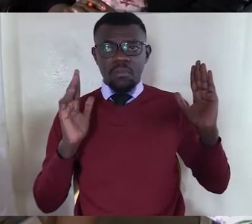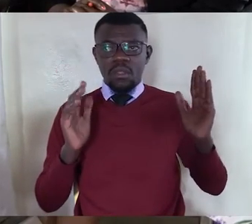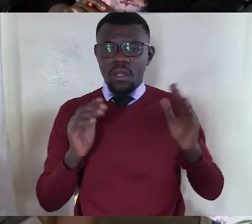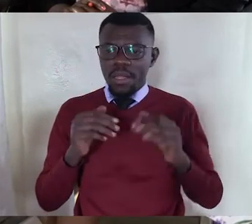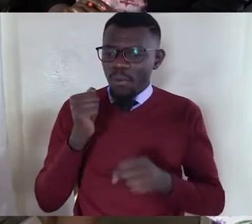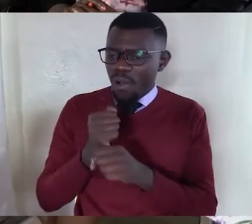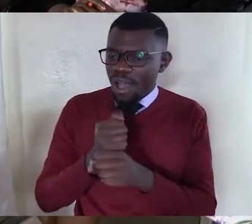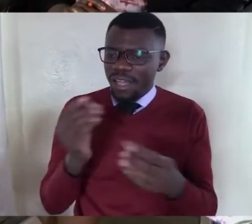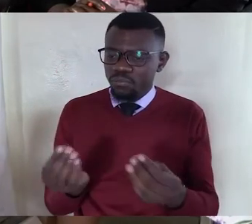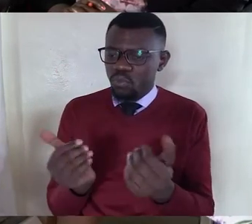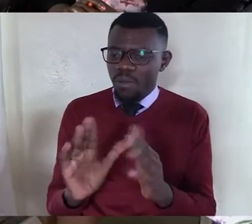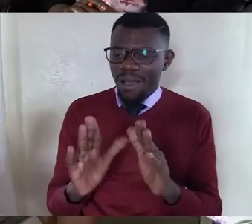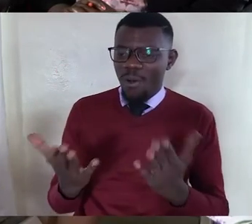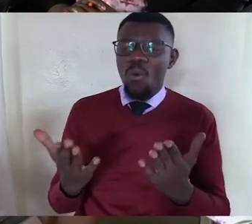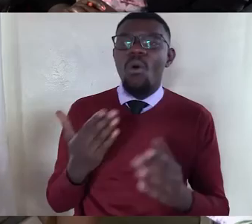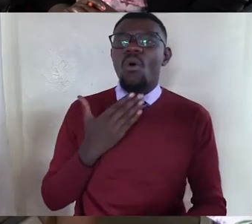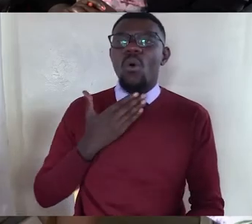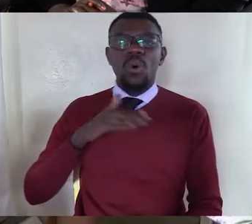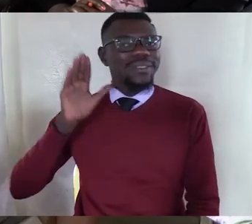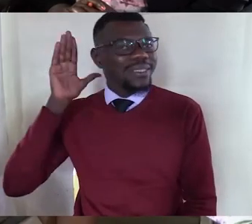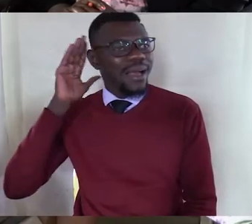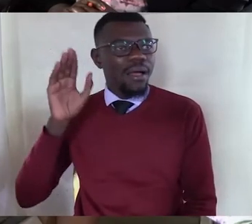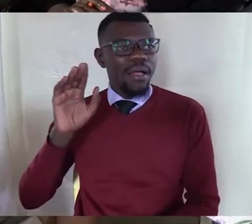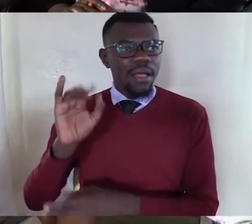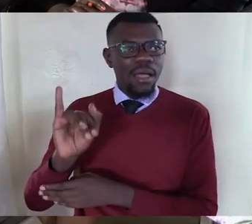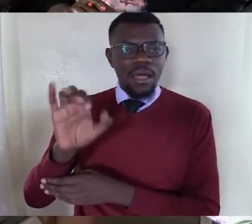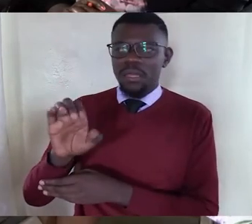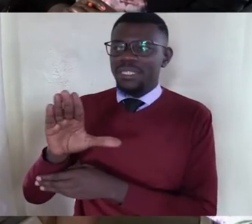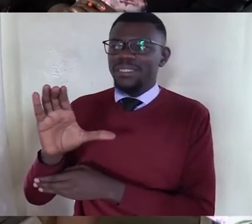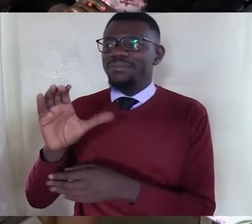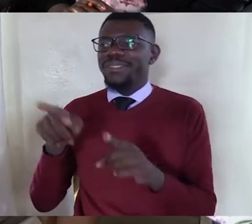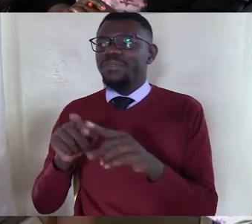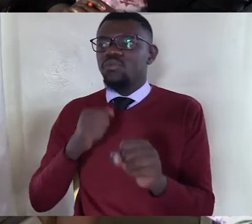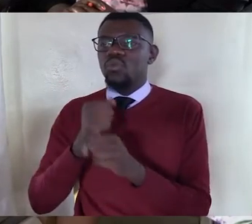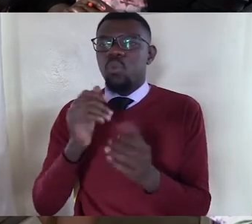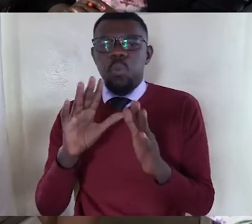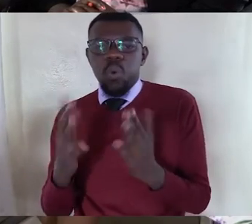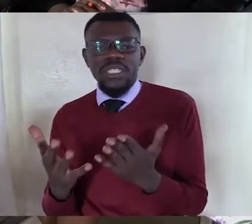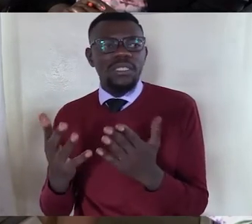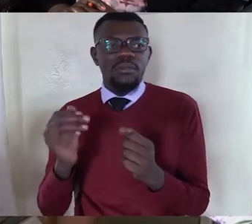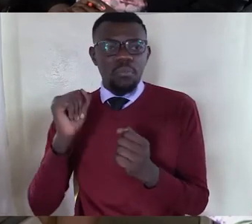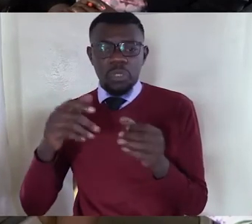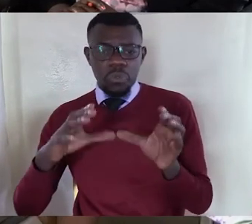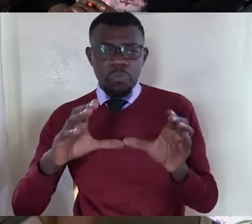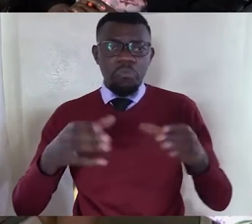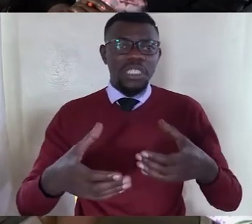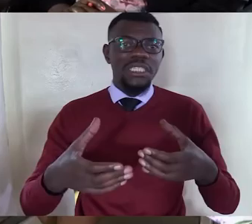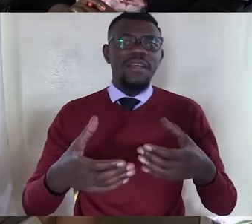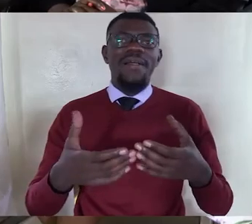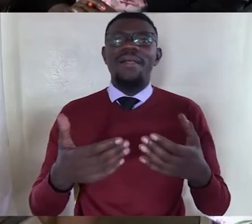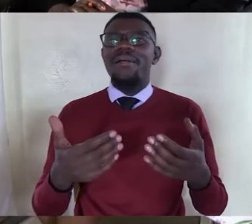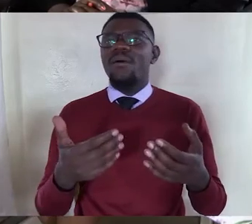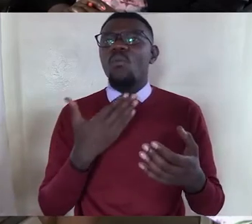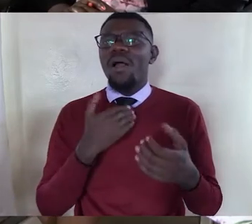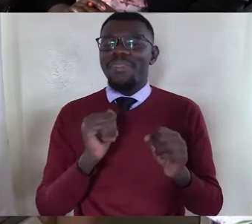well as women's participation. So there are many questions that we have around this issue. And we know